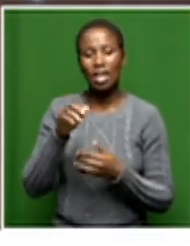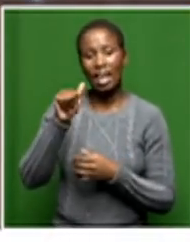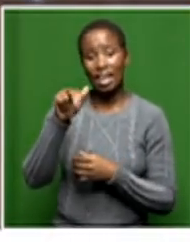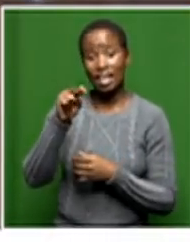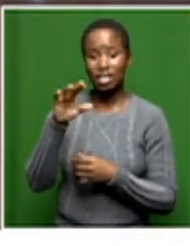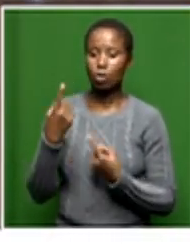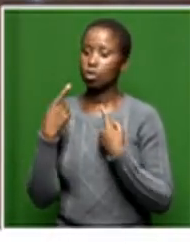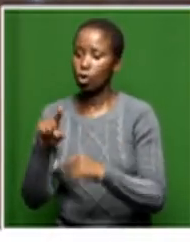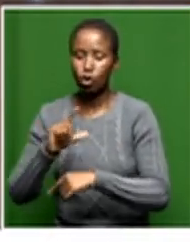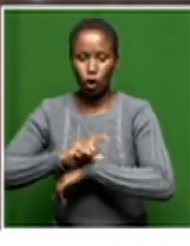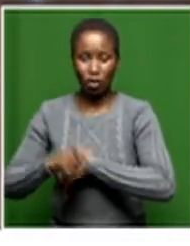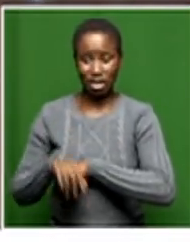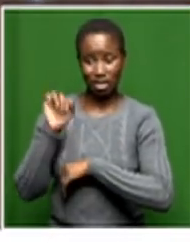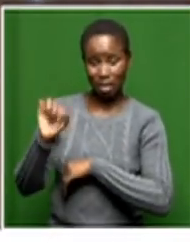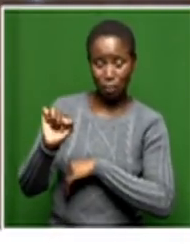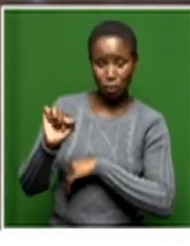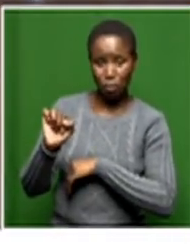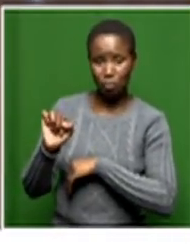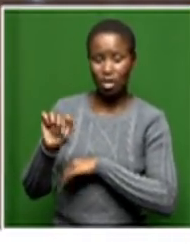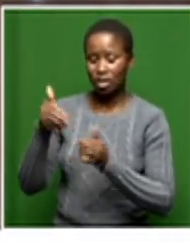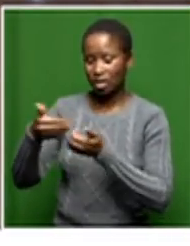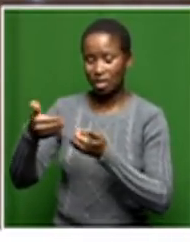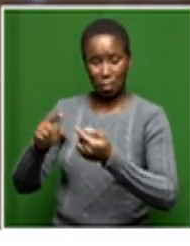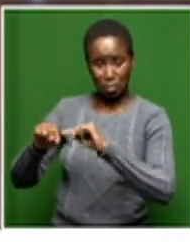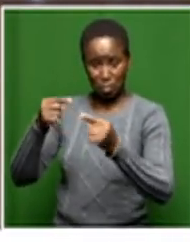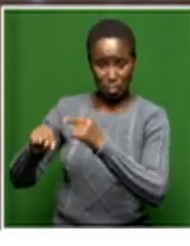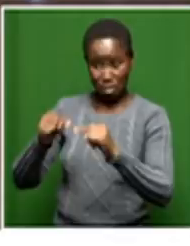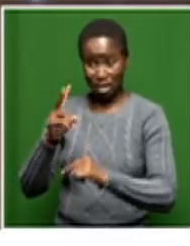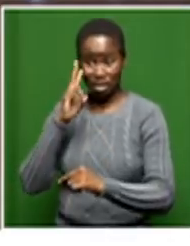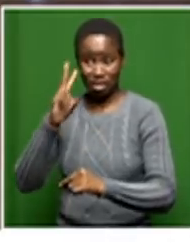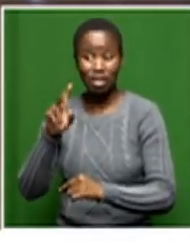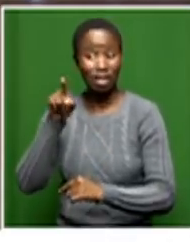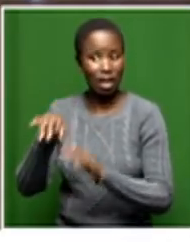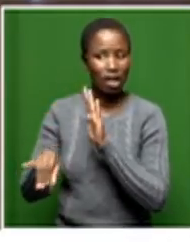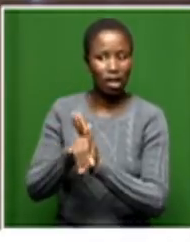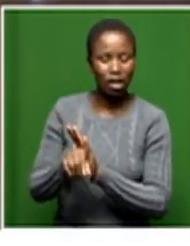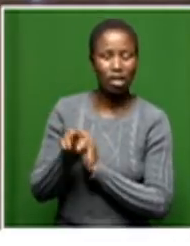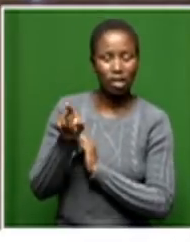conference, the factional battles playing themselves out. That's when you see a heightened